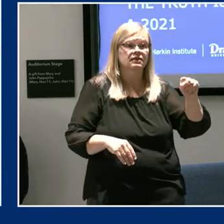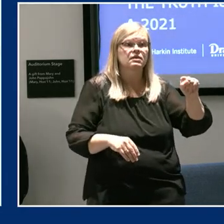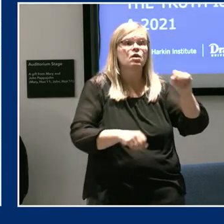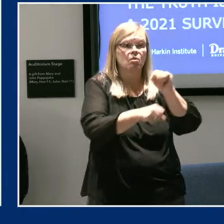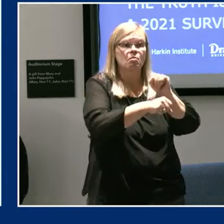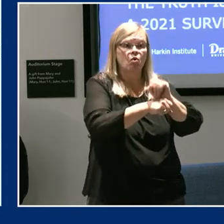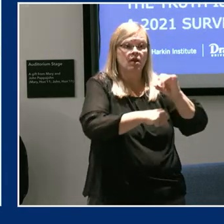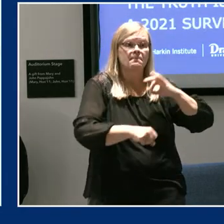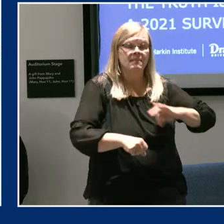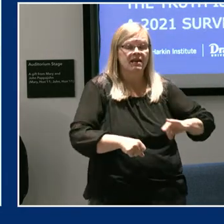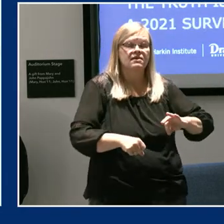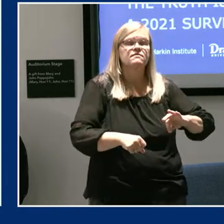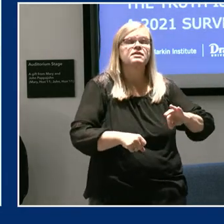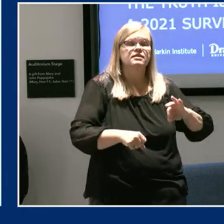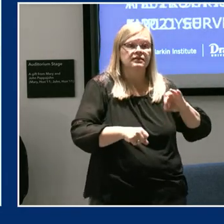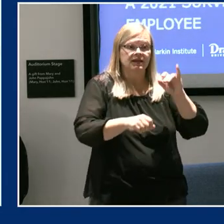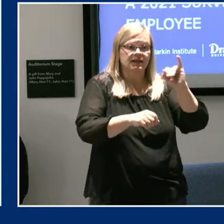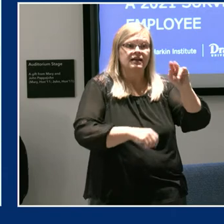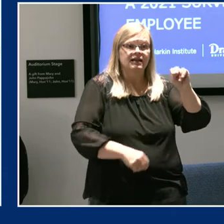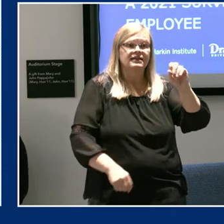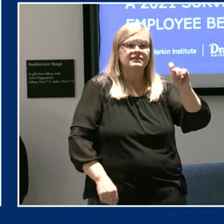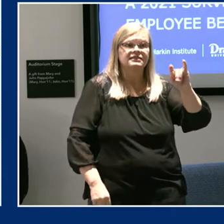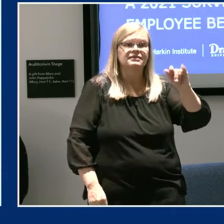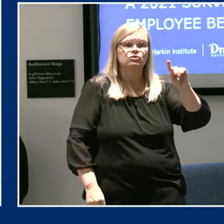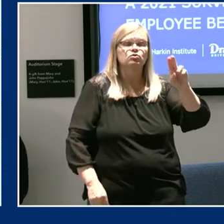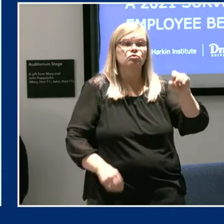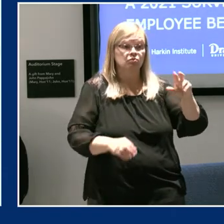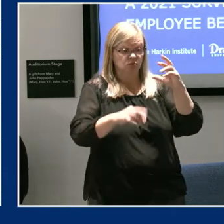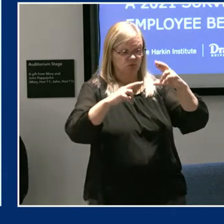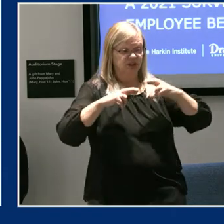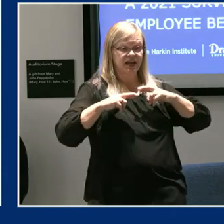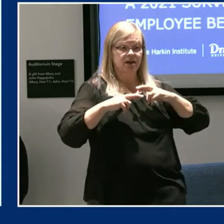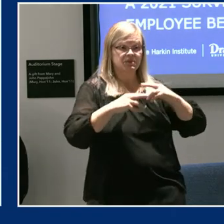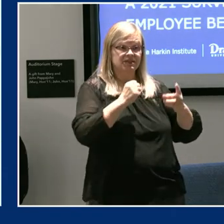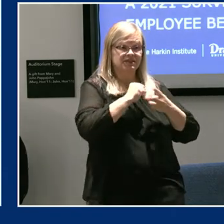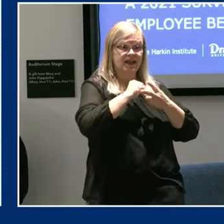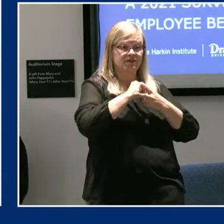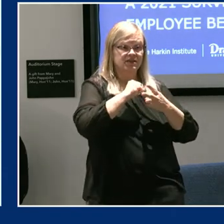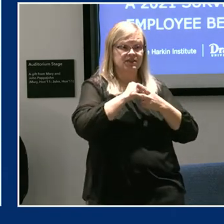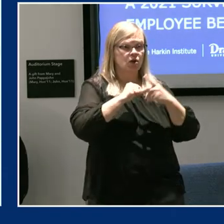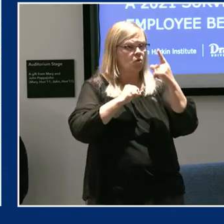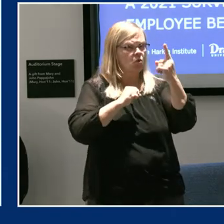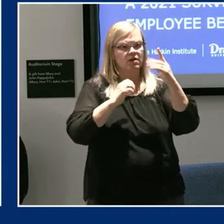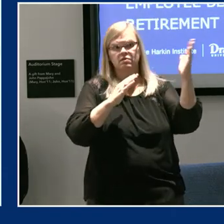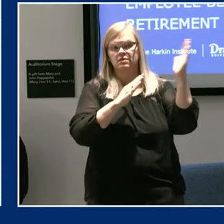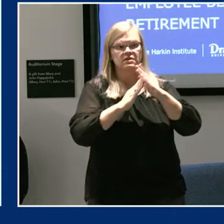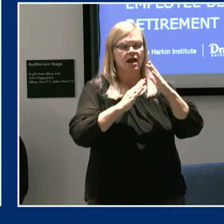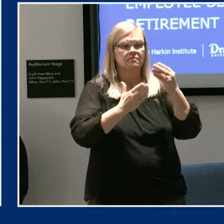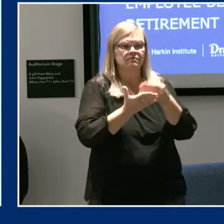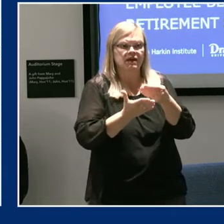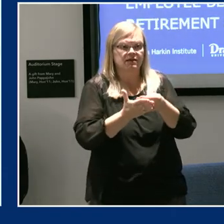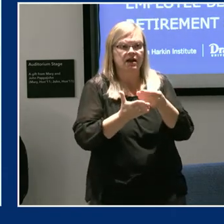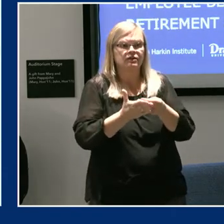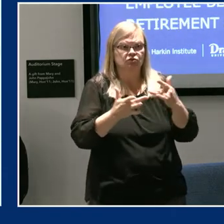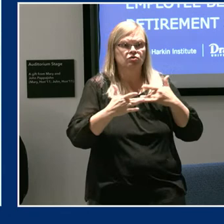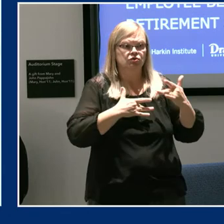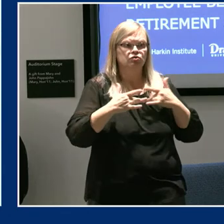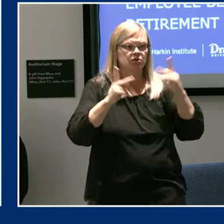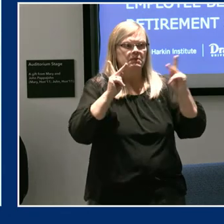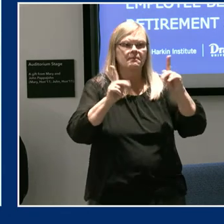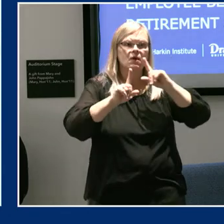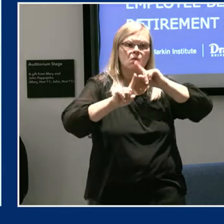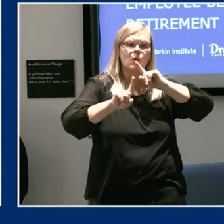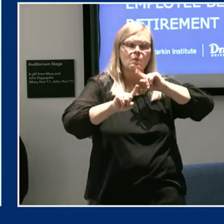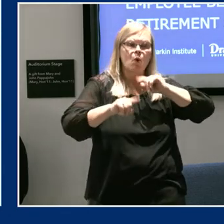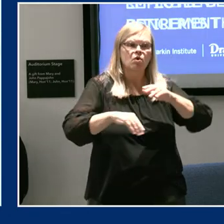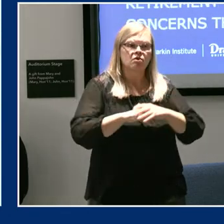Research Institute found that retirement savings is one of the top financial concerns that people report.